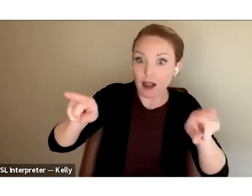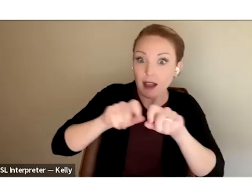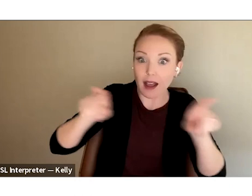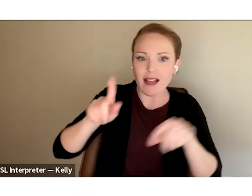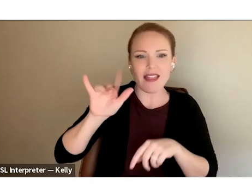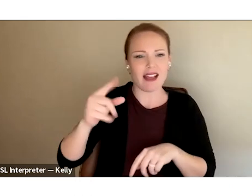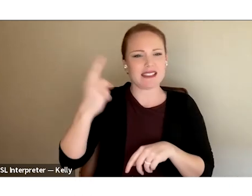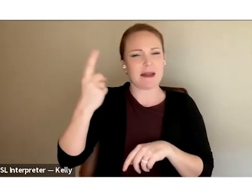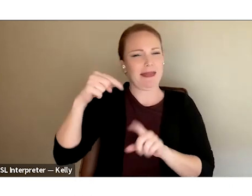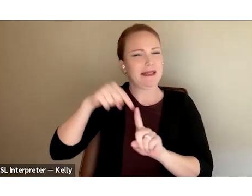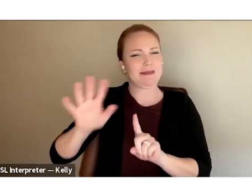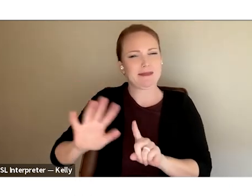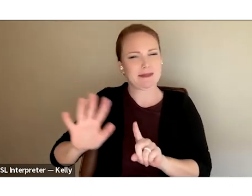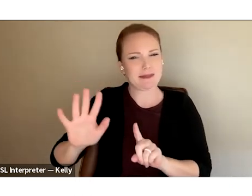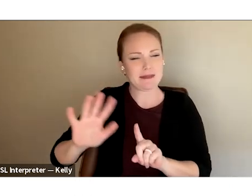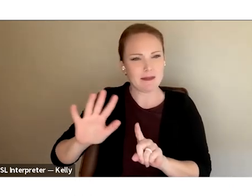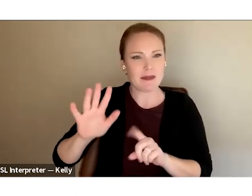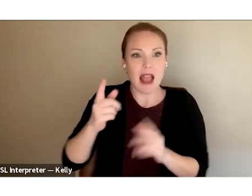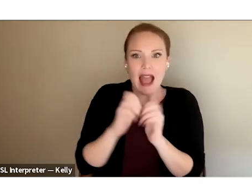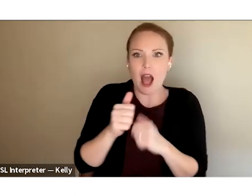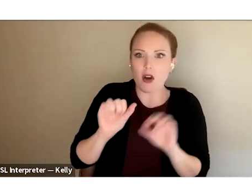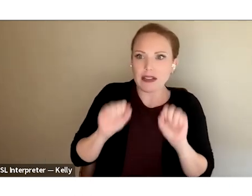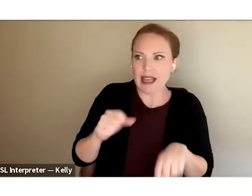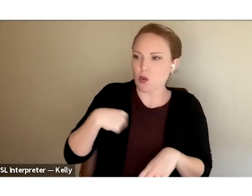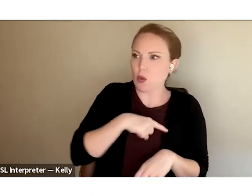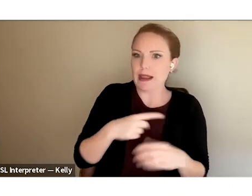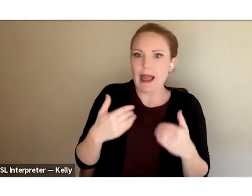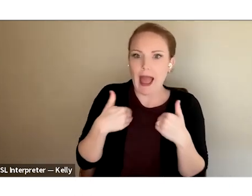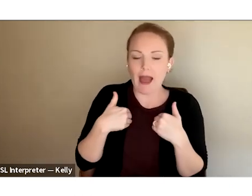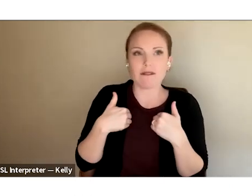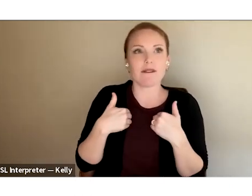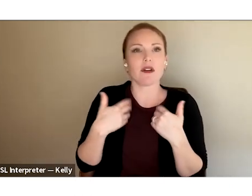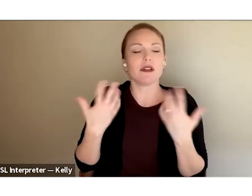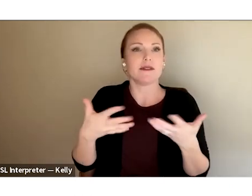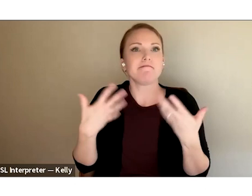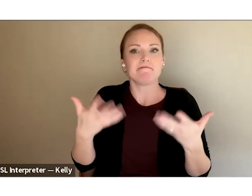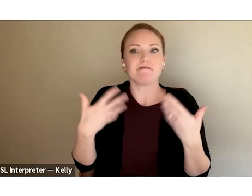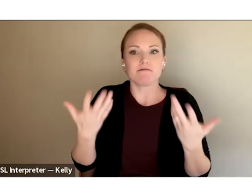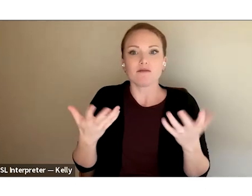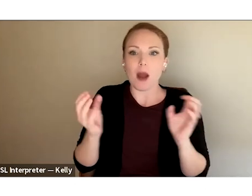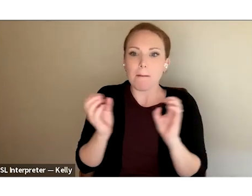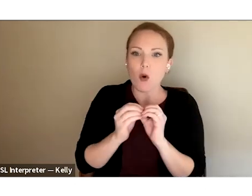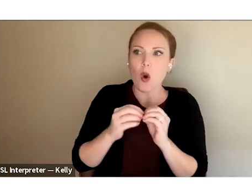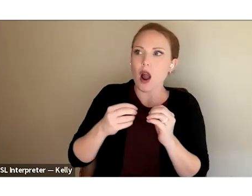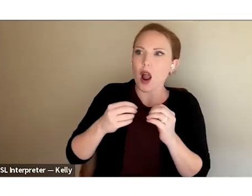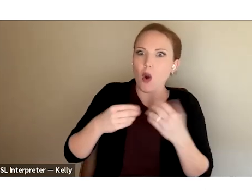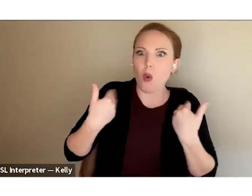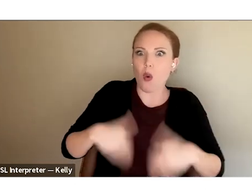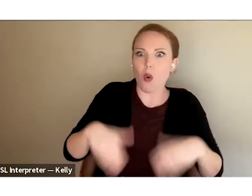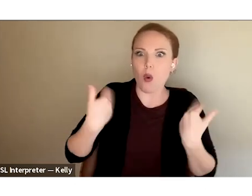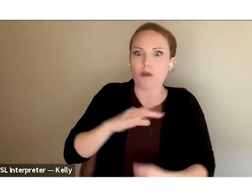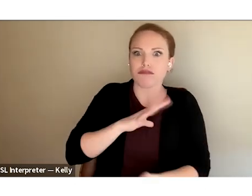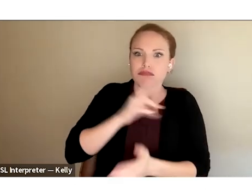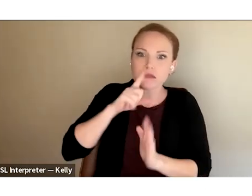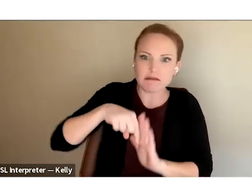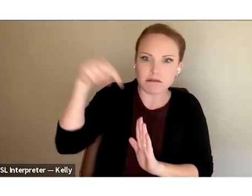us of. And the way that we could have what I understand as a richer, critical discussion